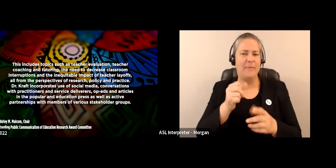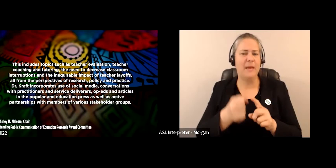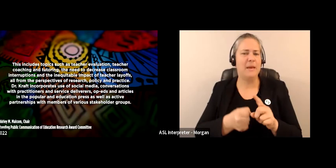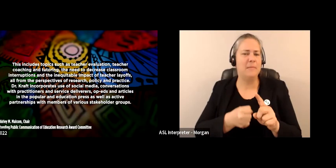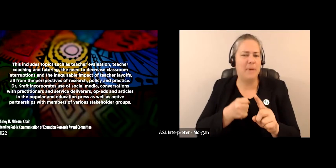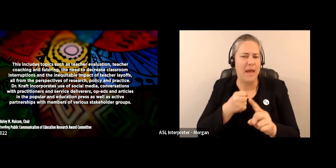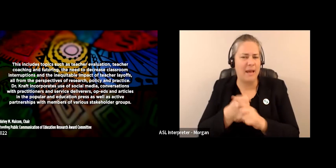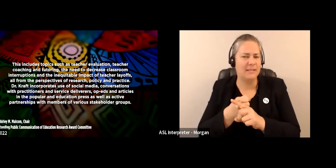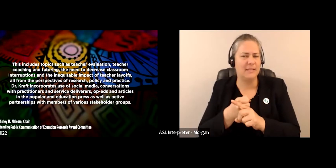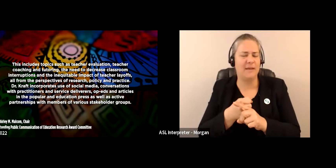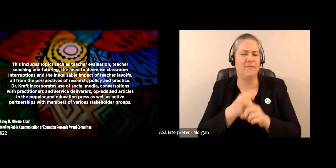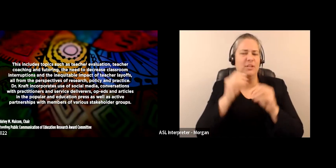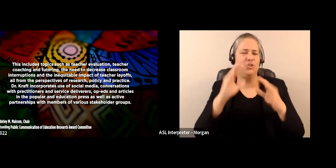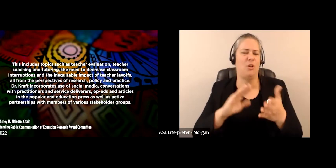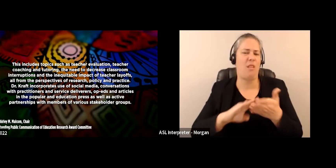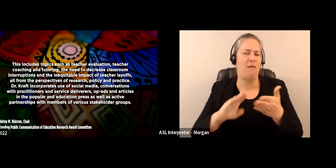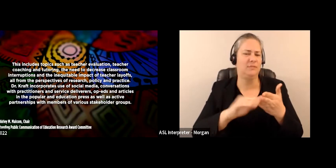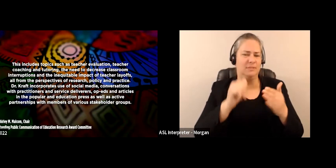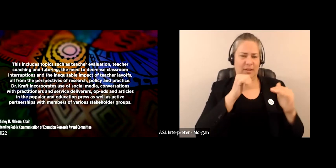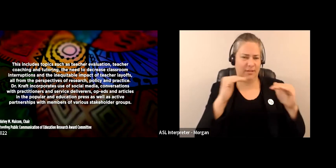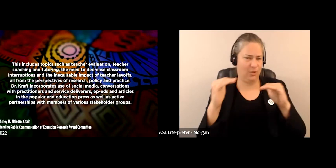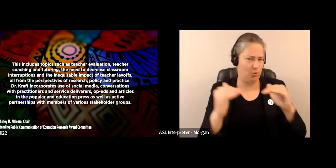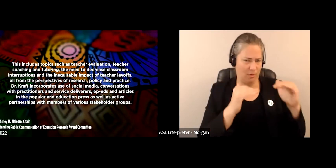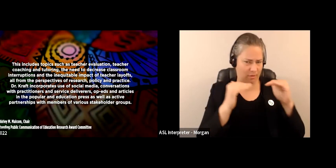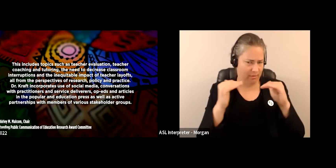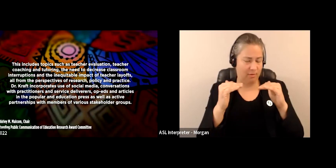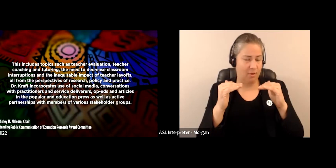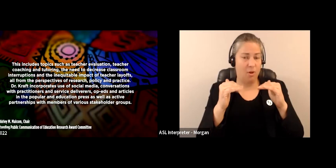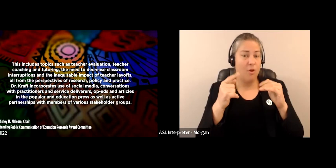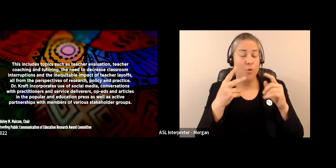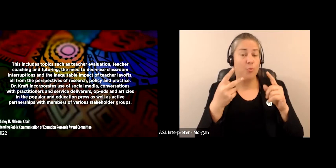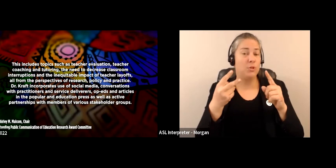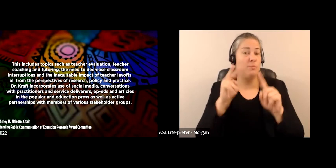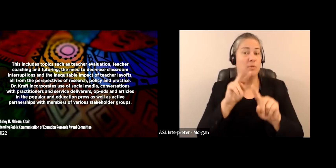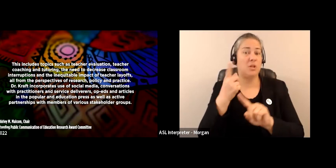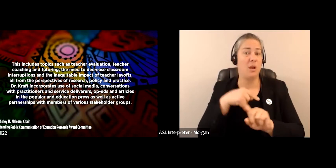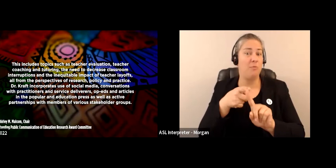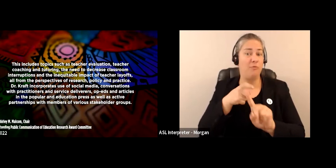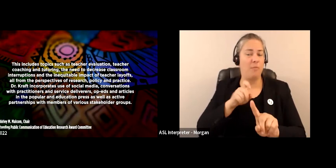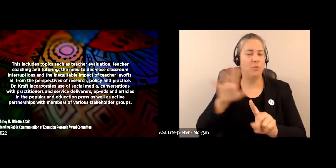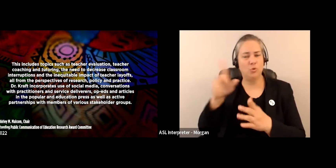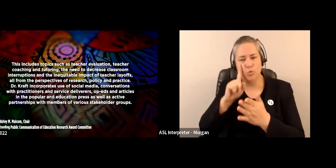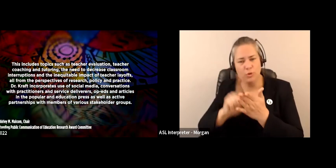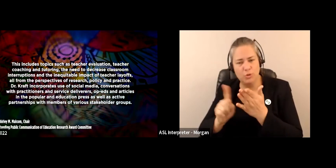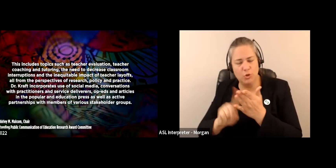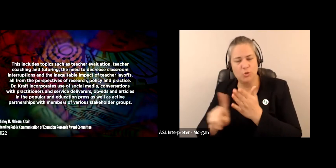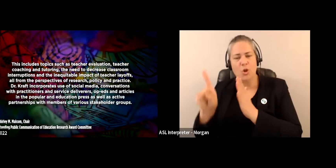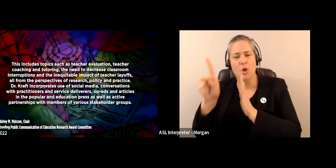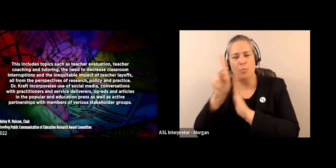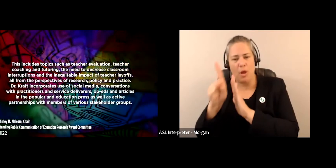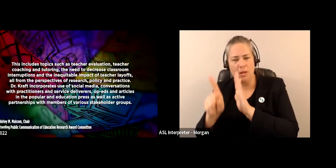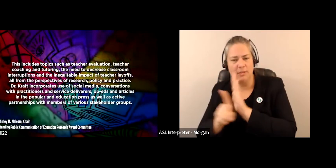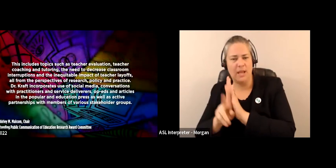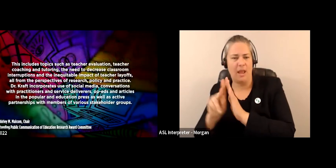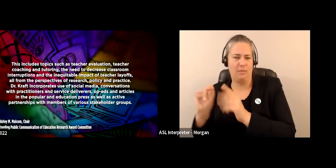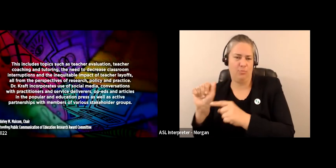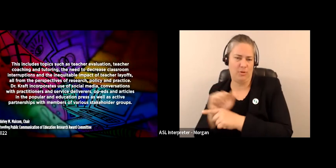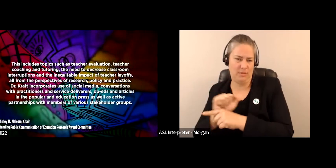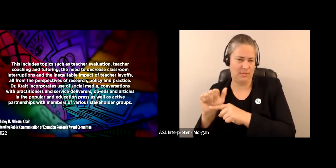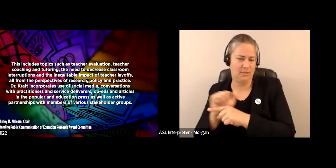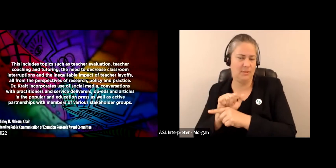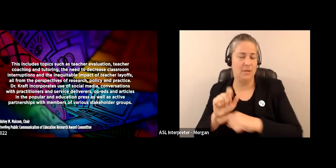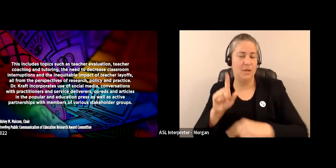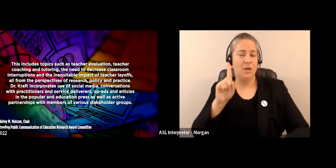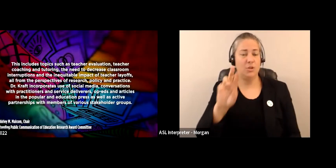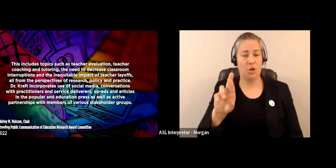of teacher layoffs, all from the perspectives of research, policy, and practice.